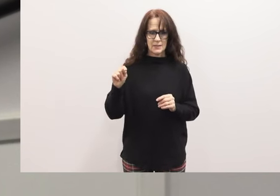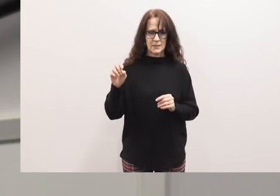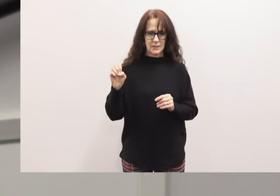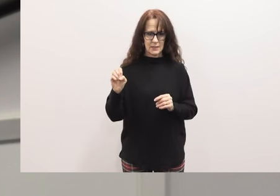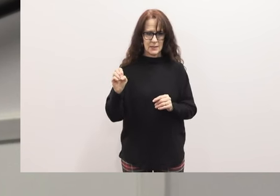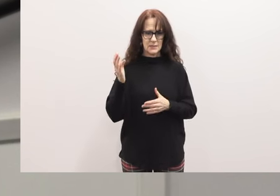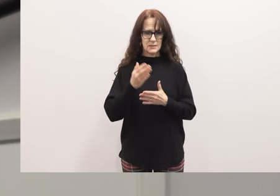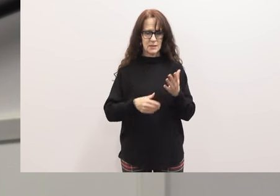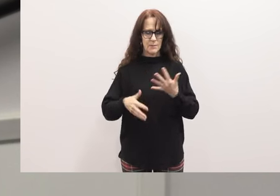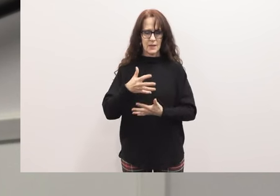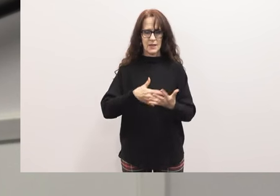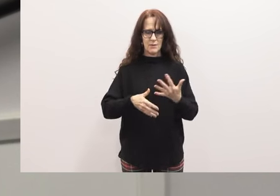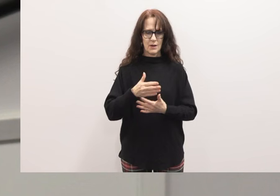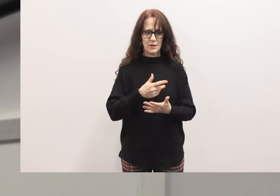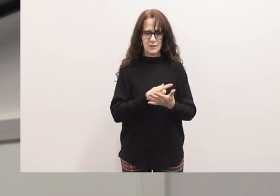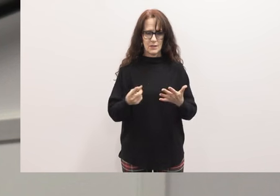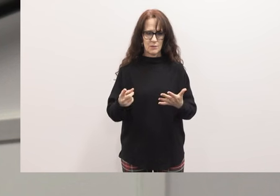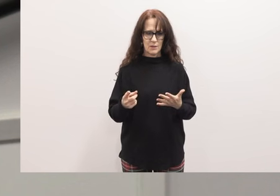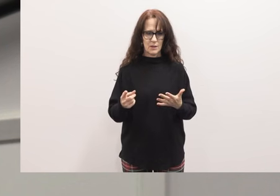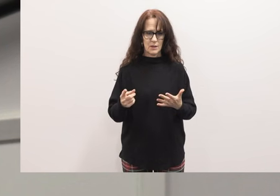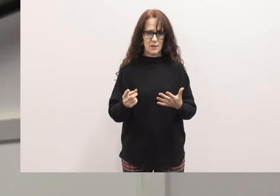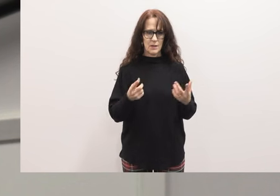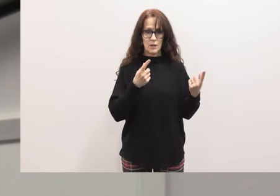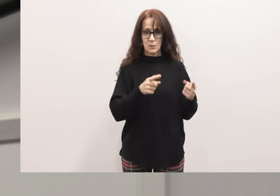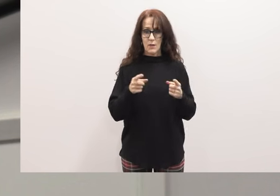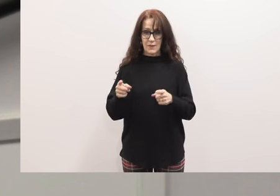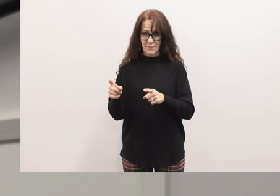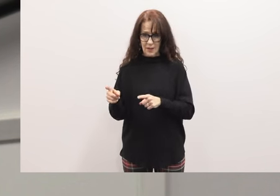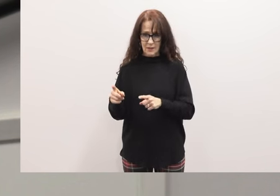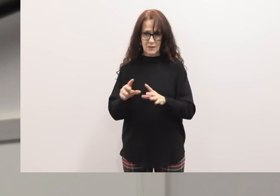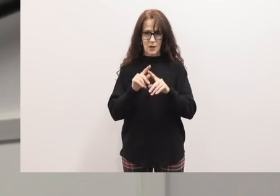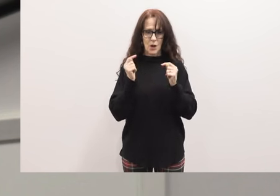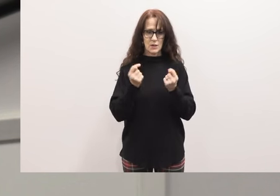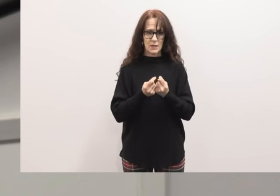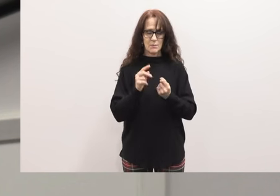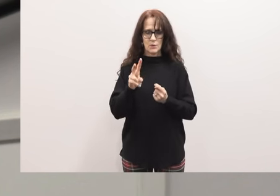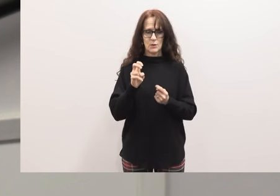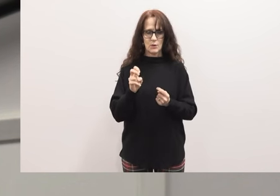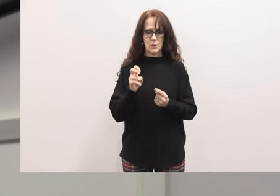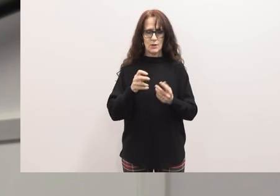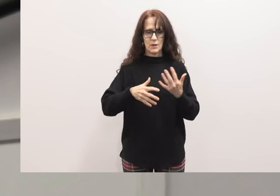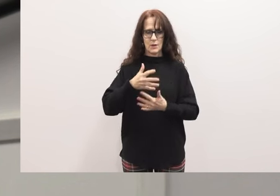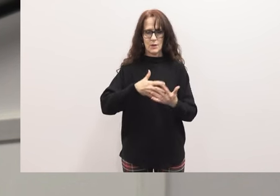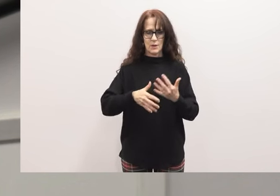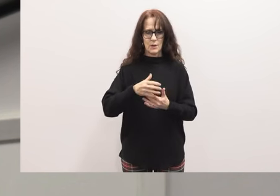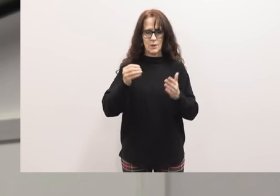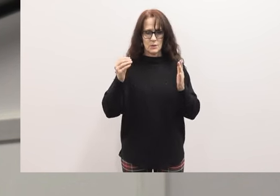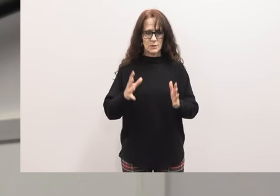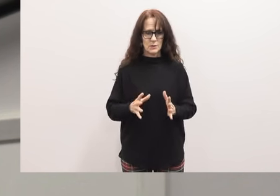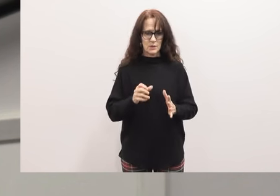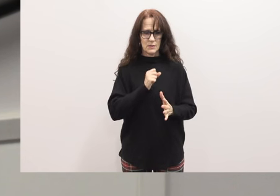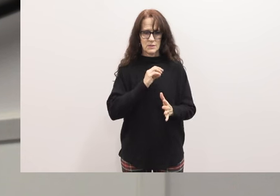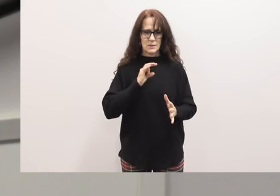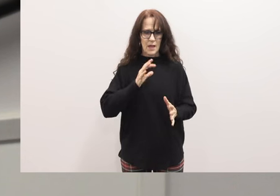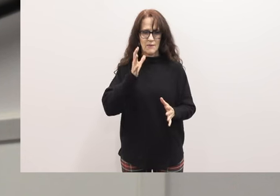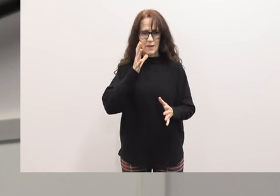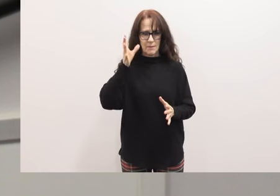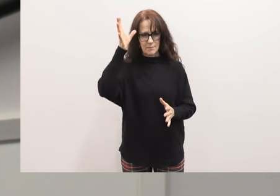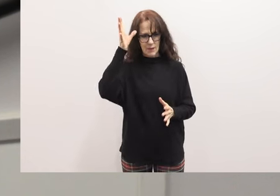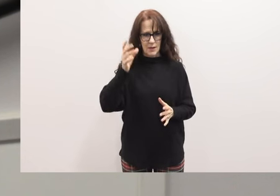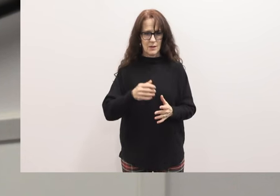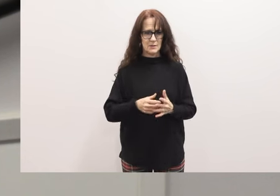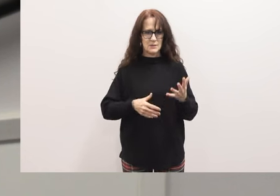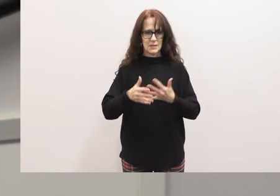about some of the interactions this week. So throughout the event, our team had over 200 interactions with students, staff, and parents.